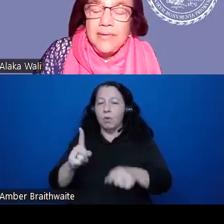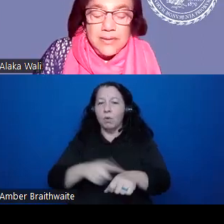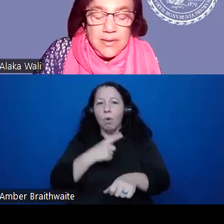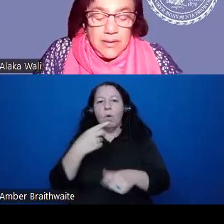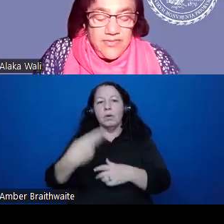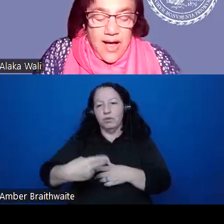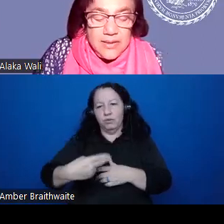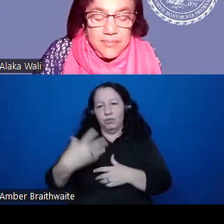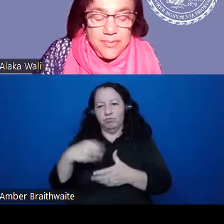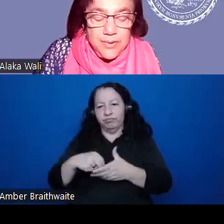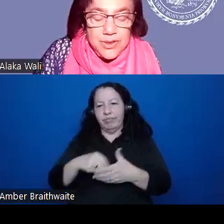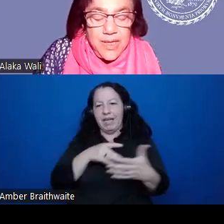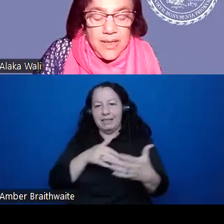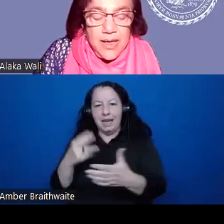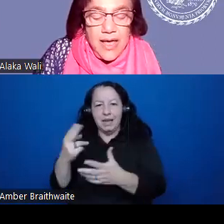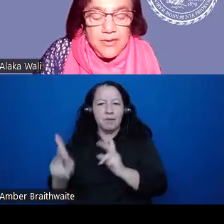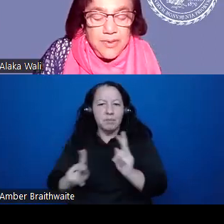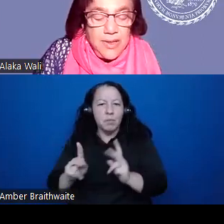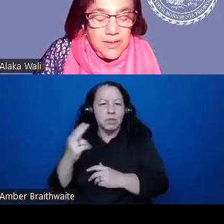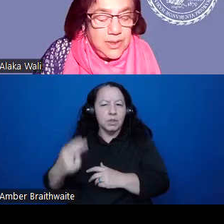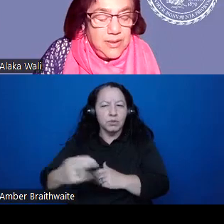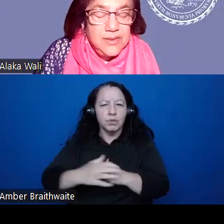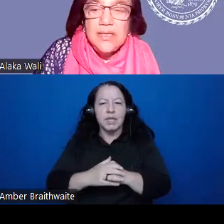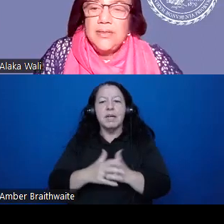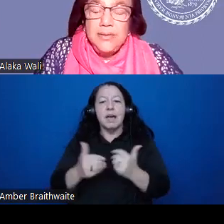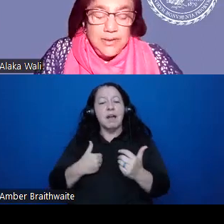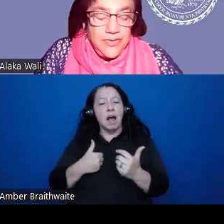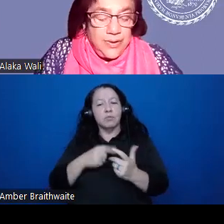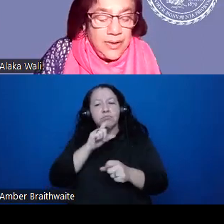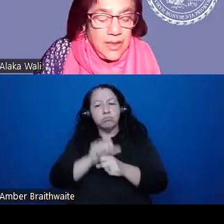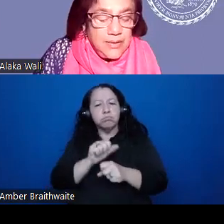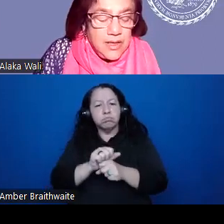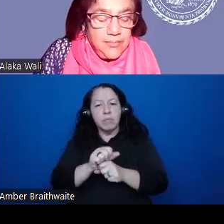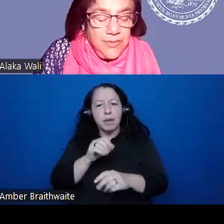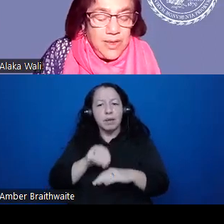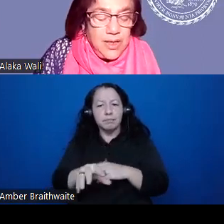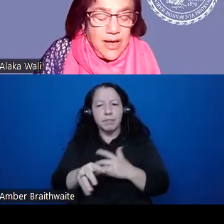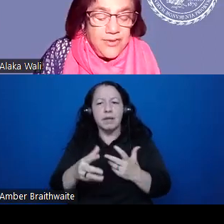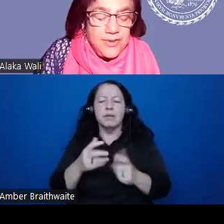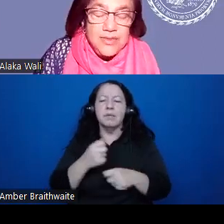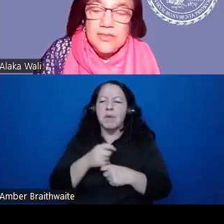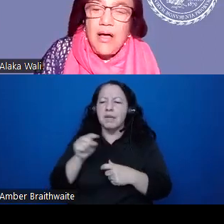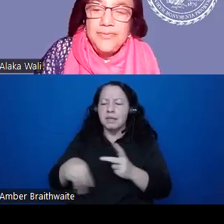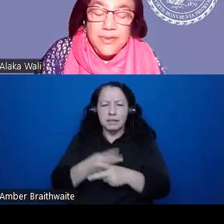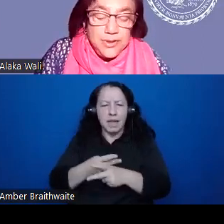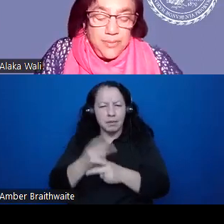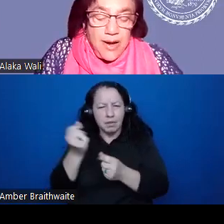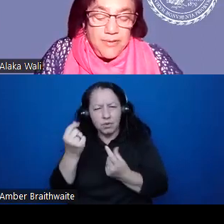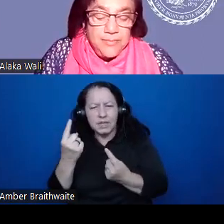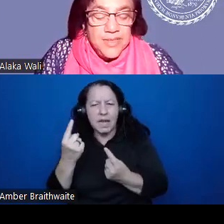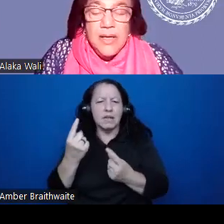now considered a valid approach to making anthropological insights useful to community efforts to solve